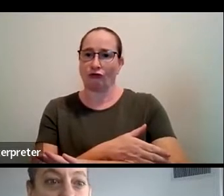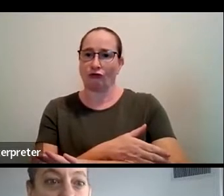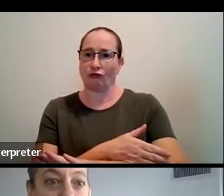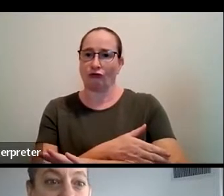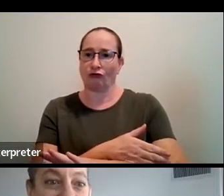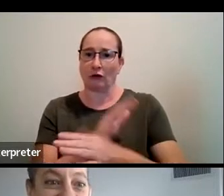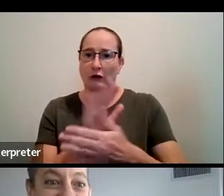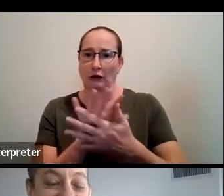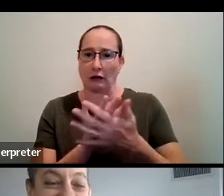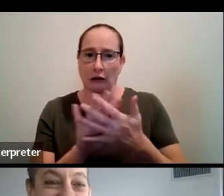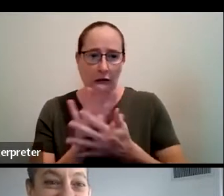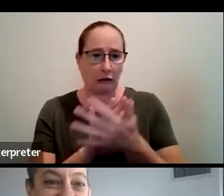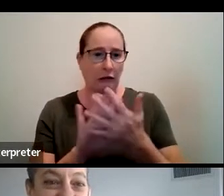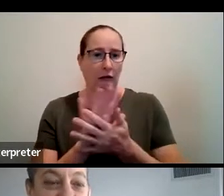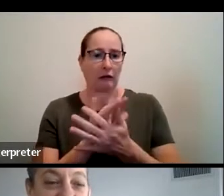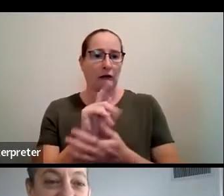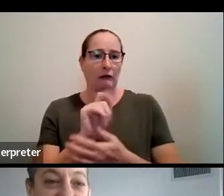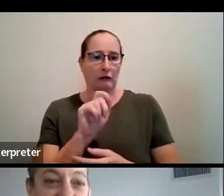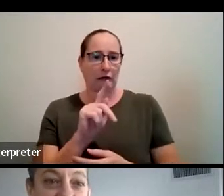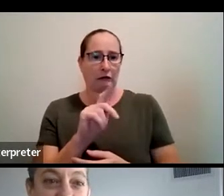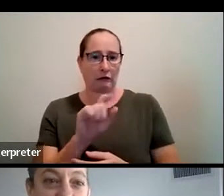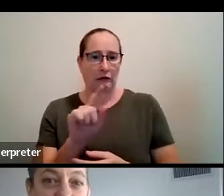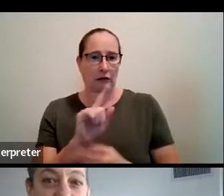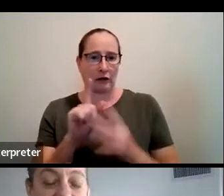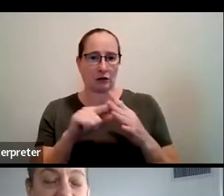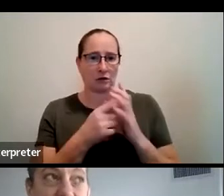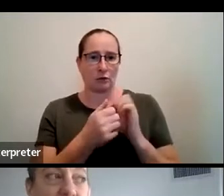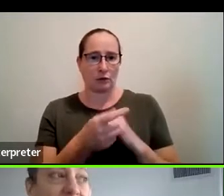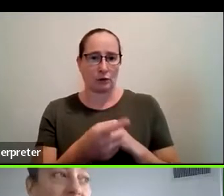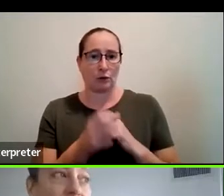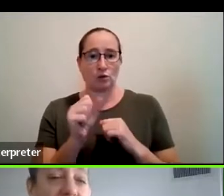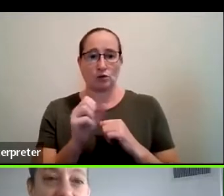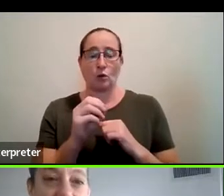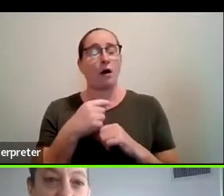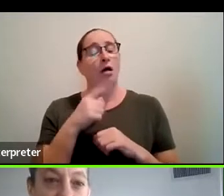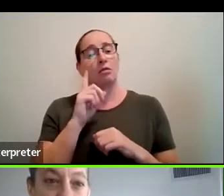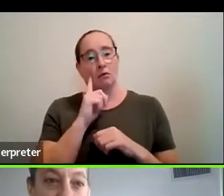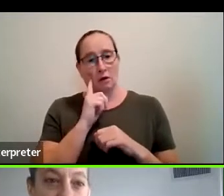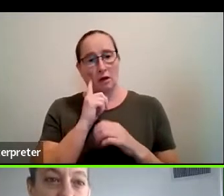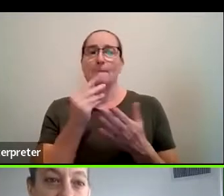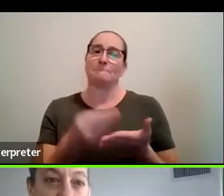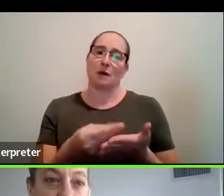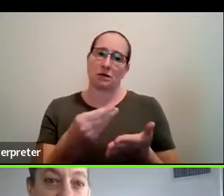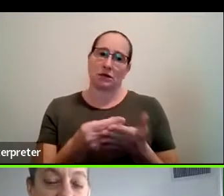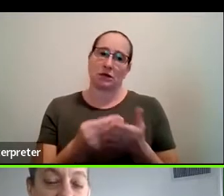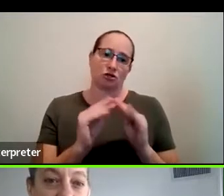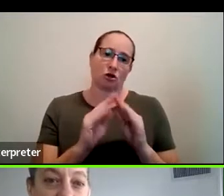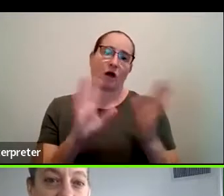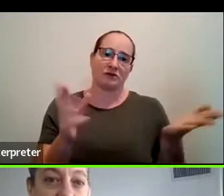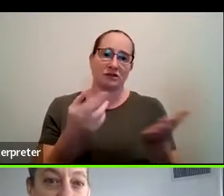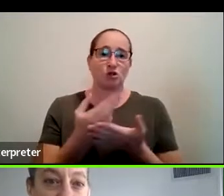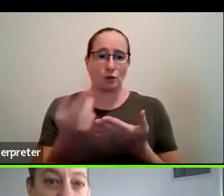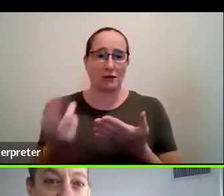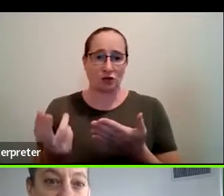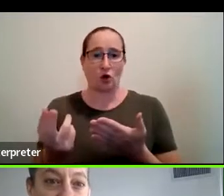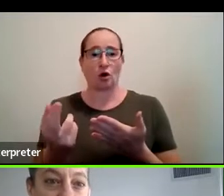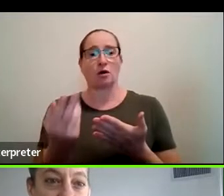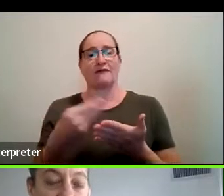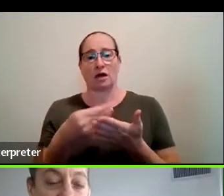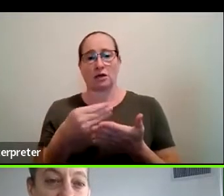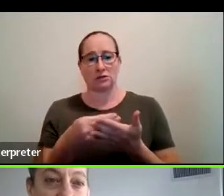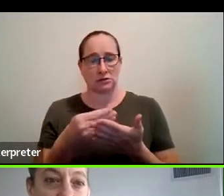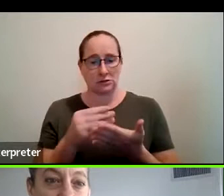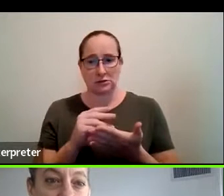Katz, maybe I'll start with you. Okay, so I think money is obviously one of them, resources, capital